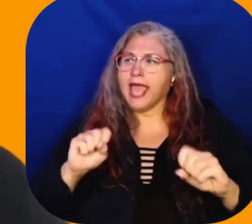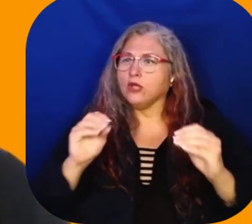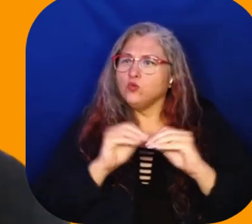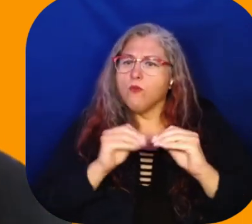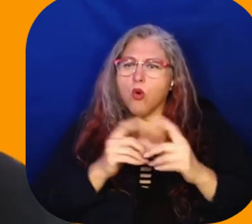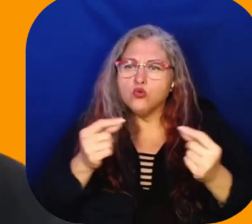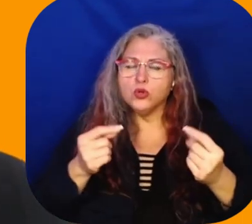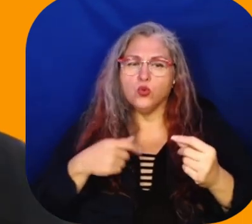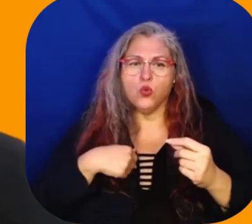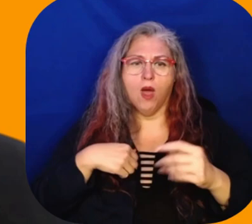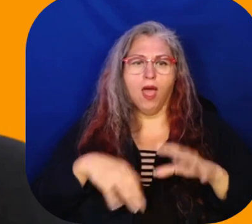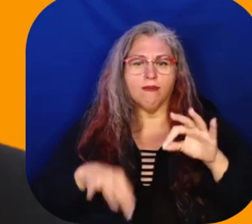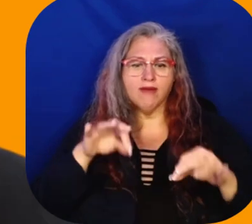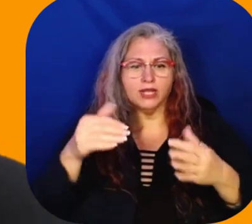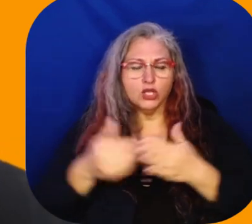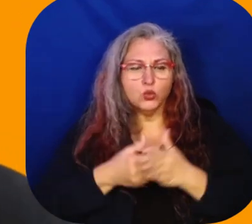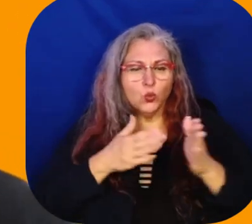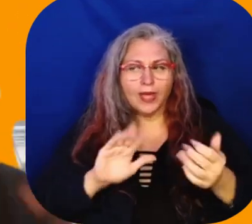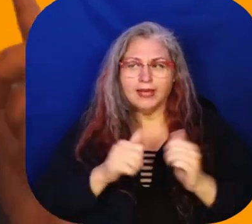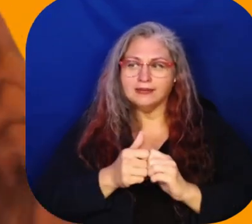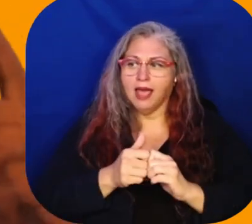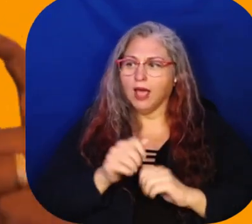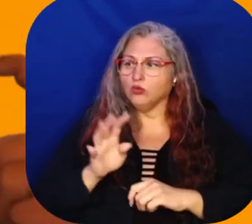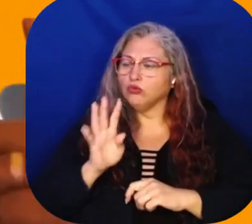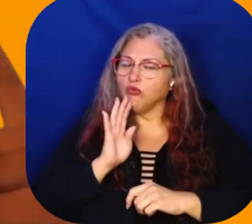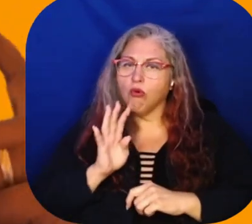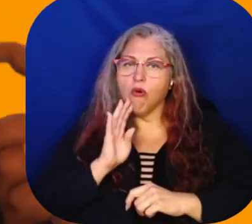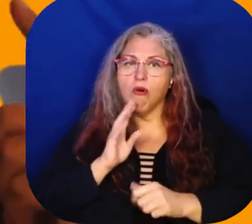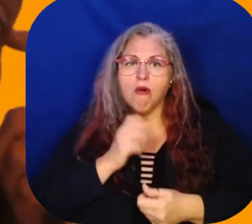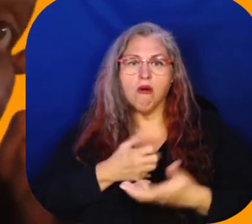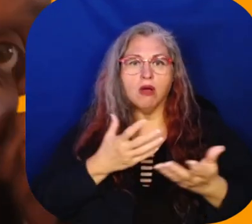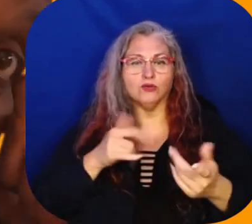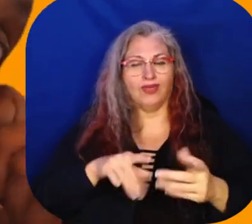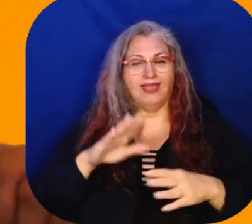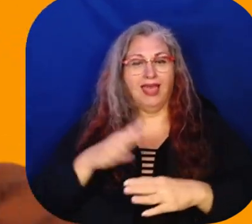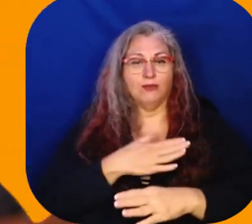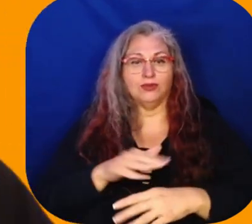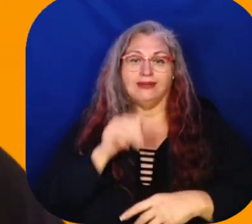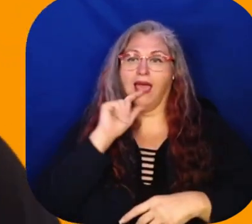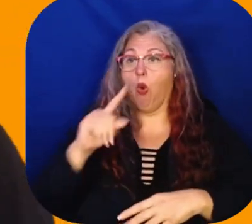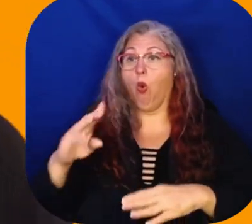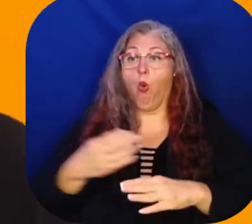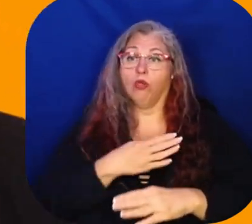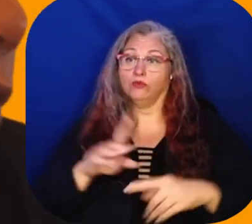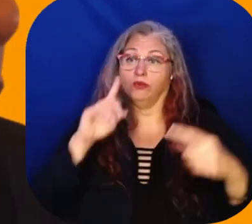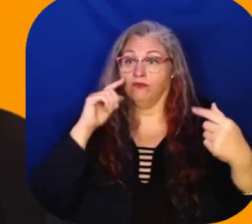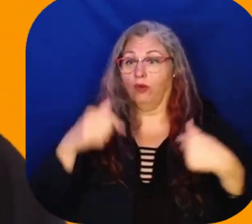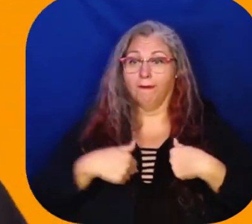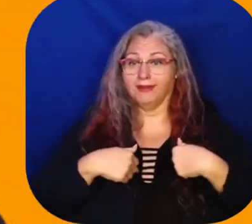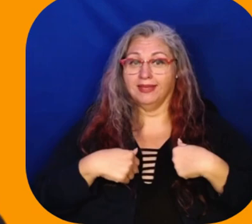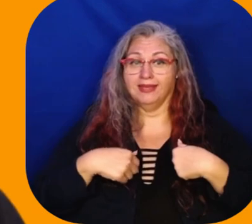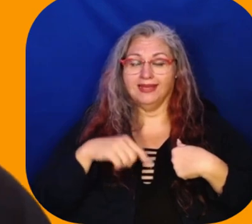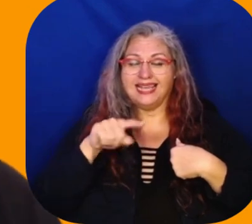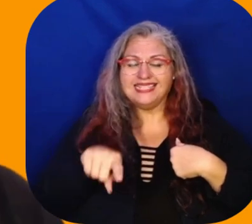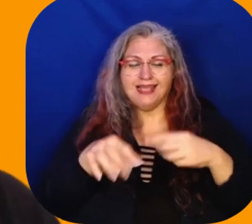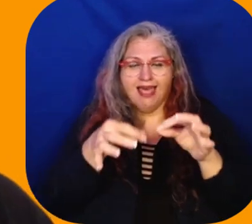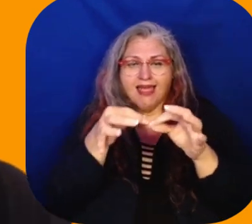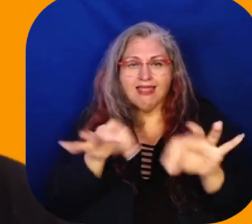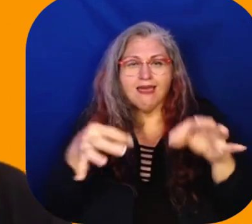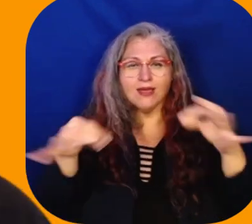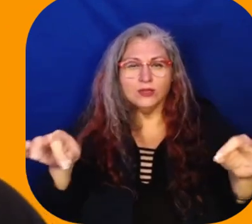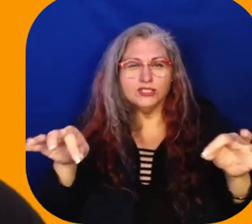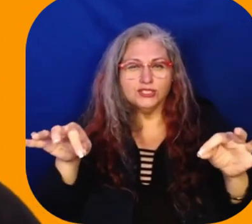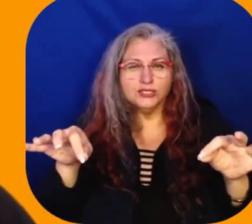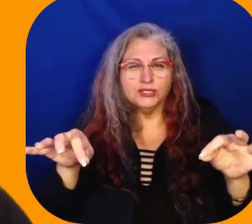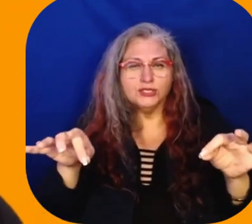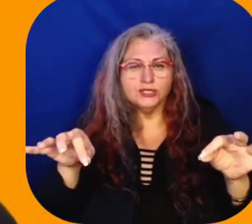new ways to talk, you know? And so the music is not just music to me. Like, that's language, you know? Yes. Music